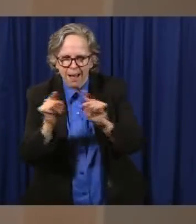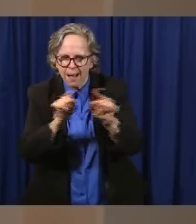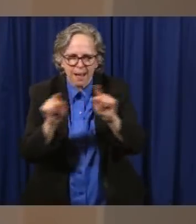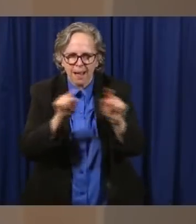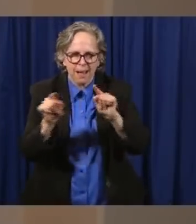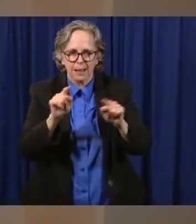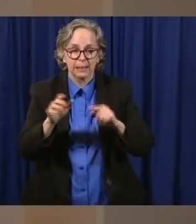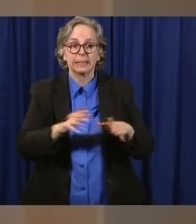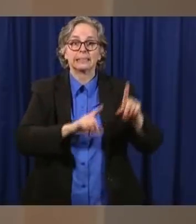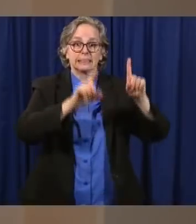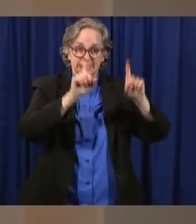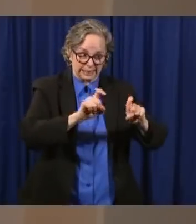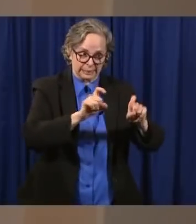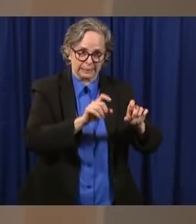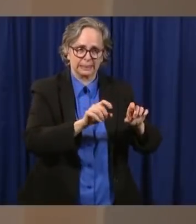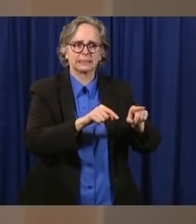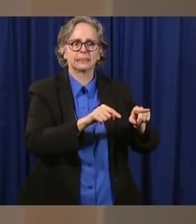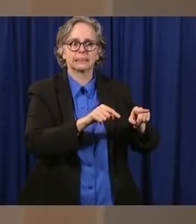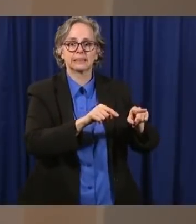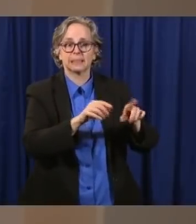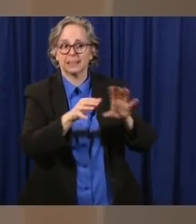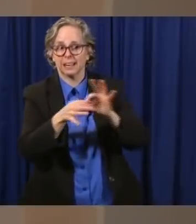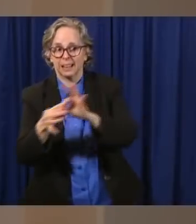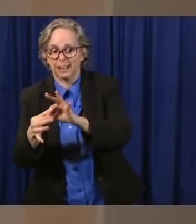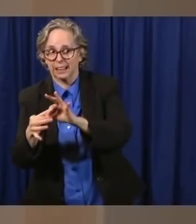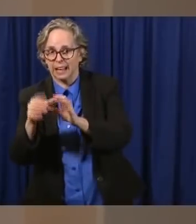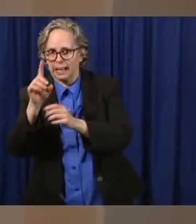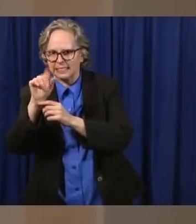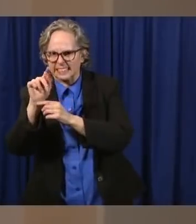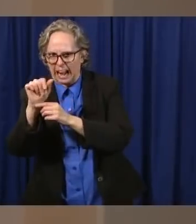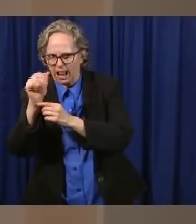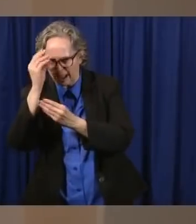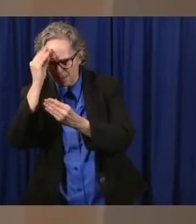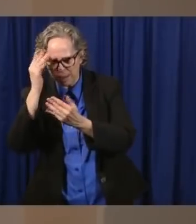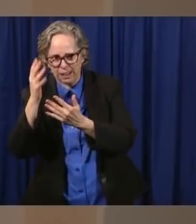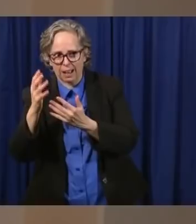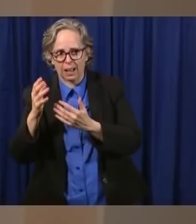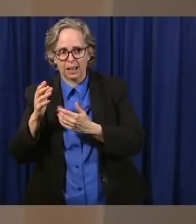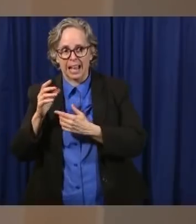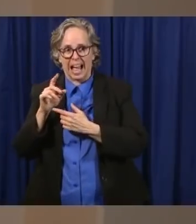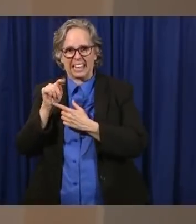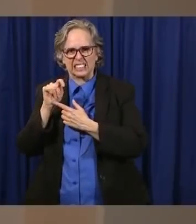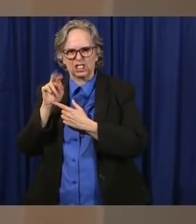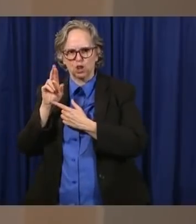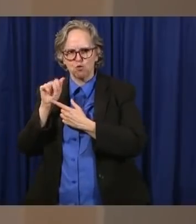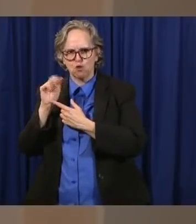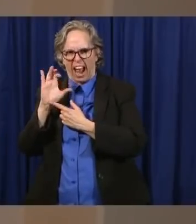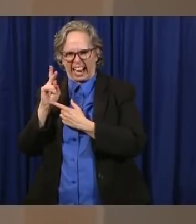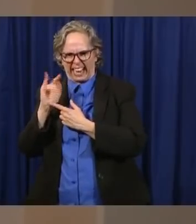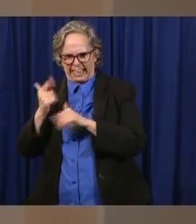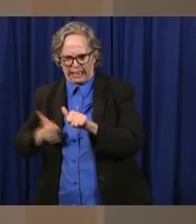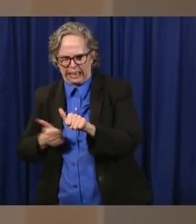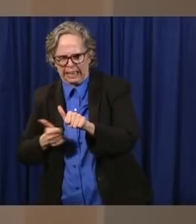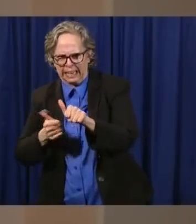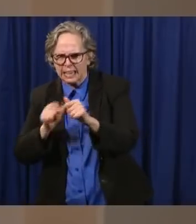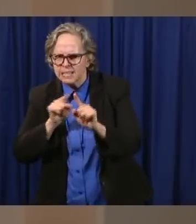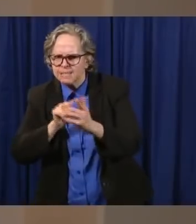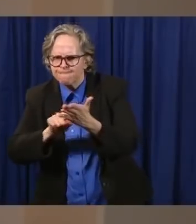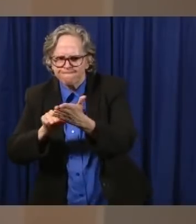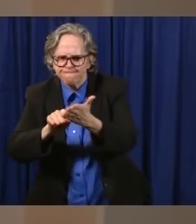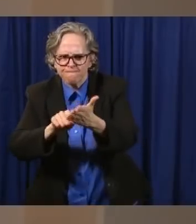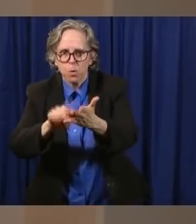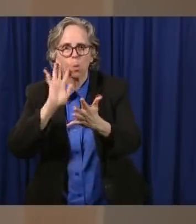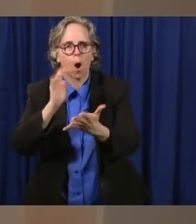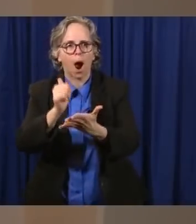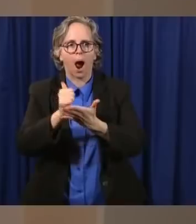testing with your data sets and your tracking of that, and then delivering services or allowing people to